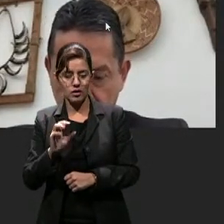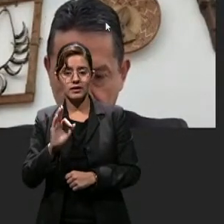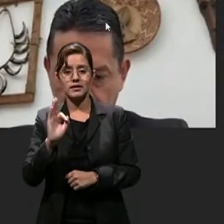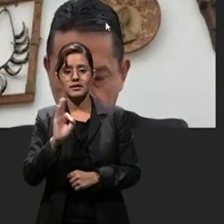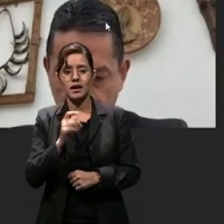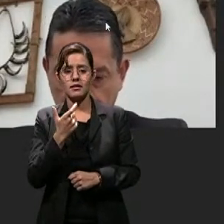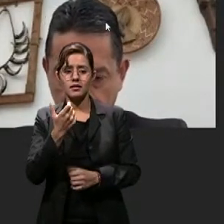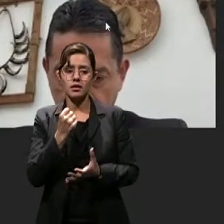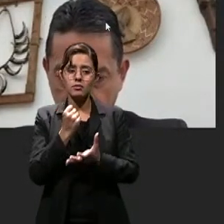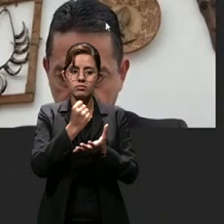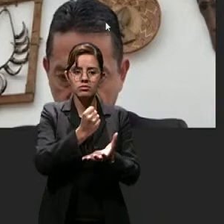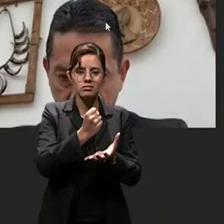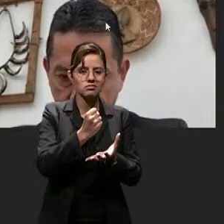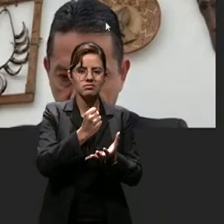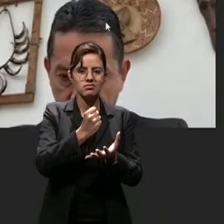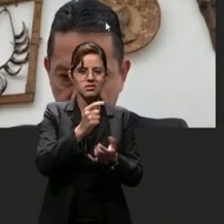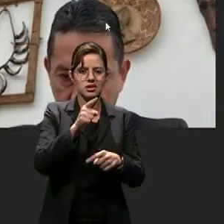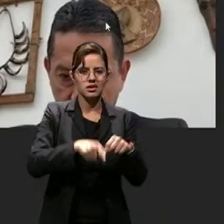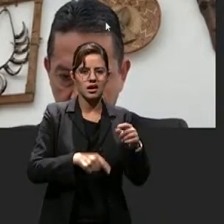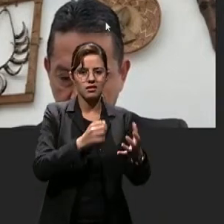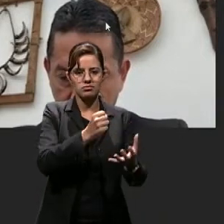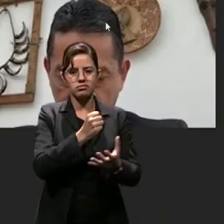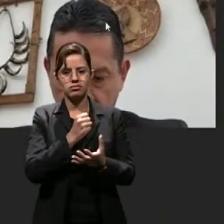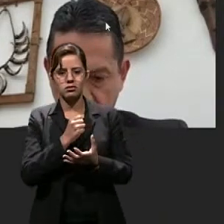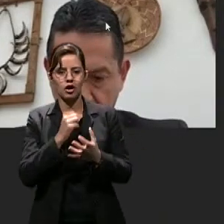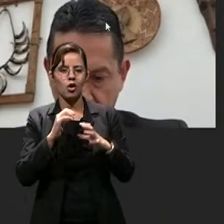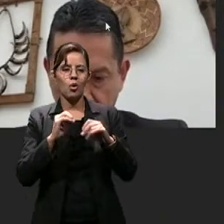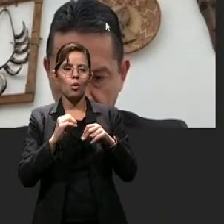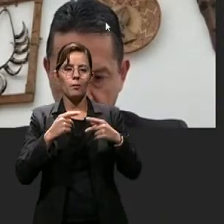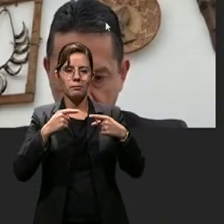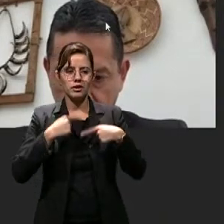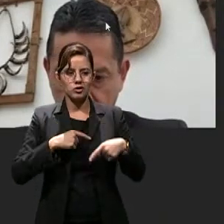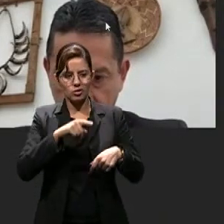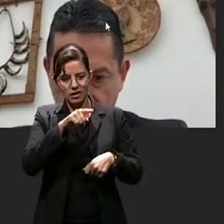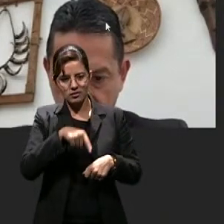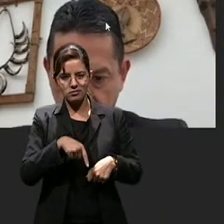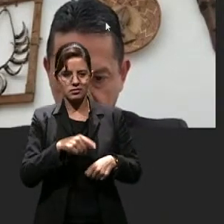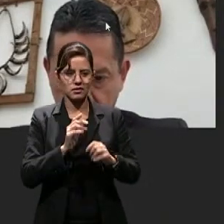cuts, attacking them personally,